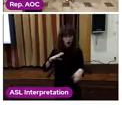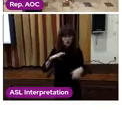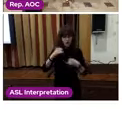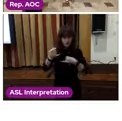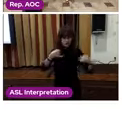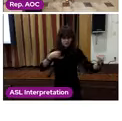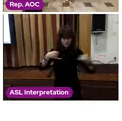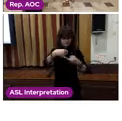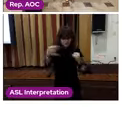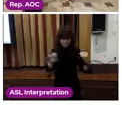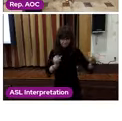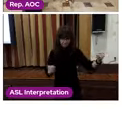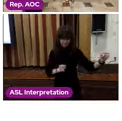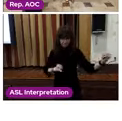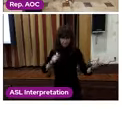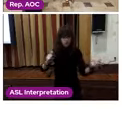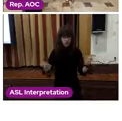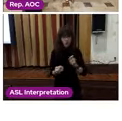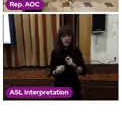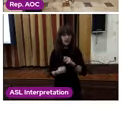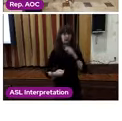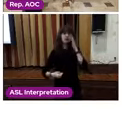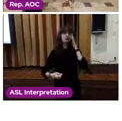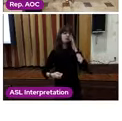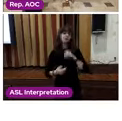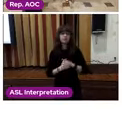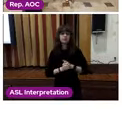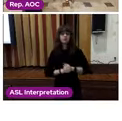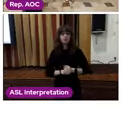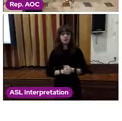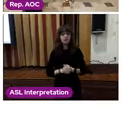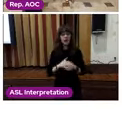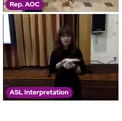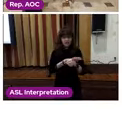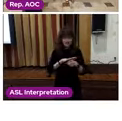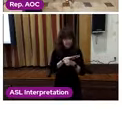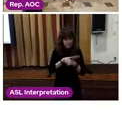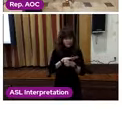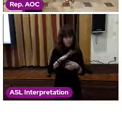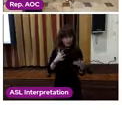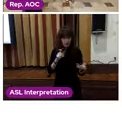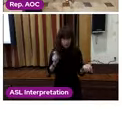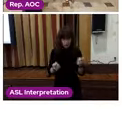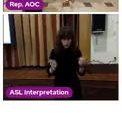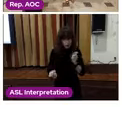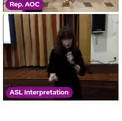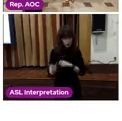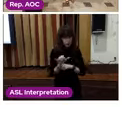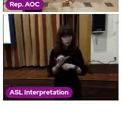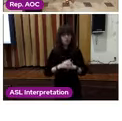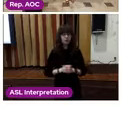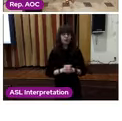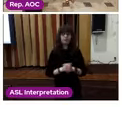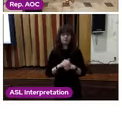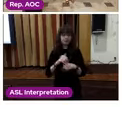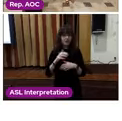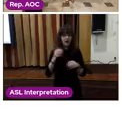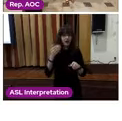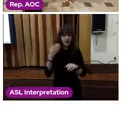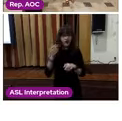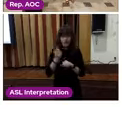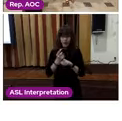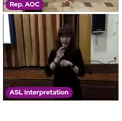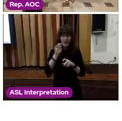or the district that you're in could also change. And so it happens every 10 years, and this year